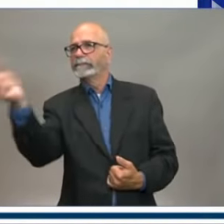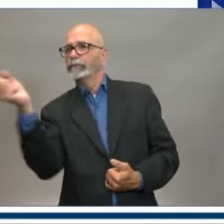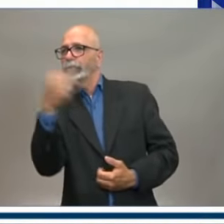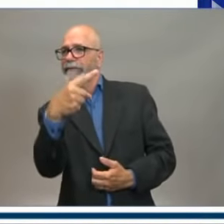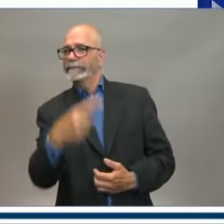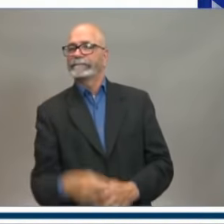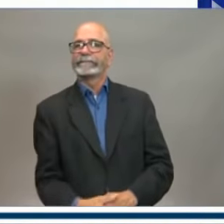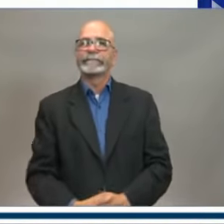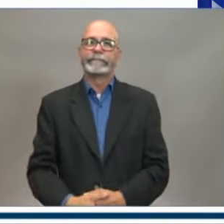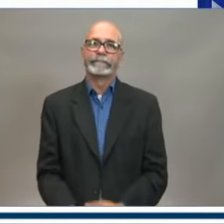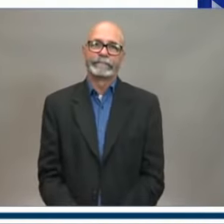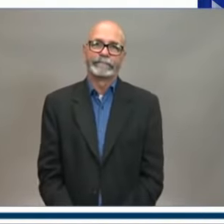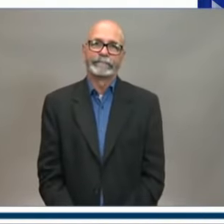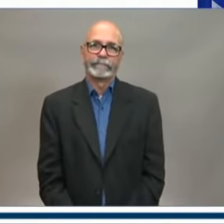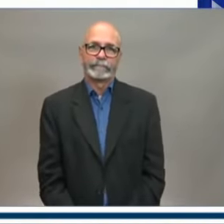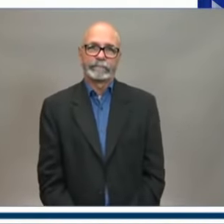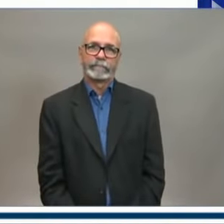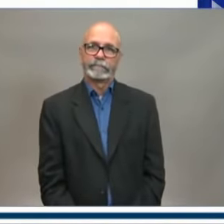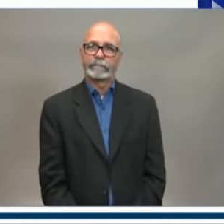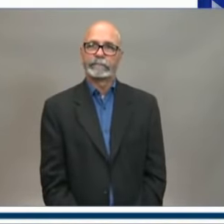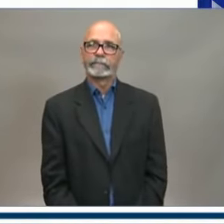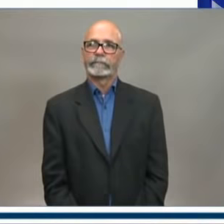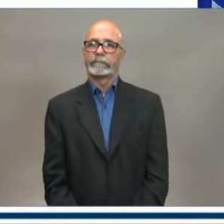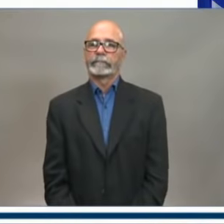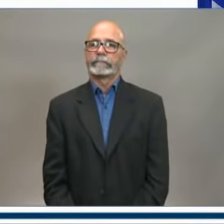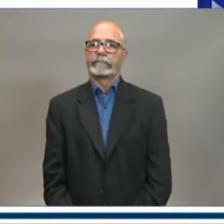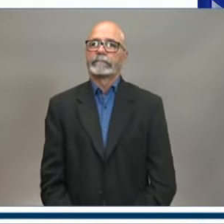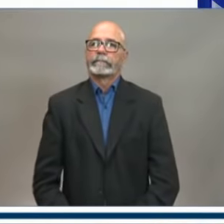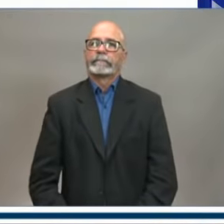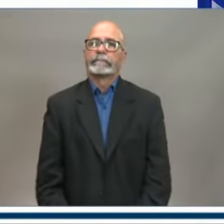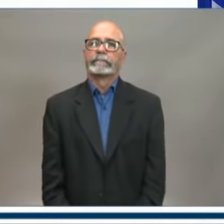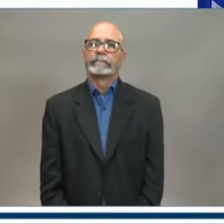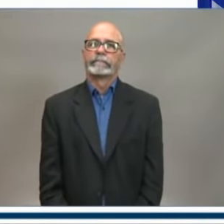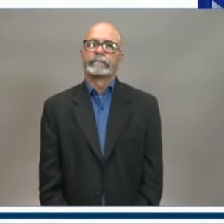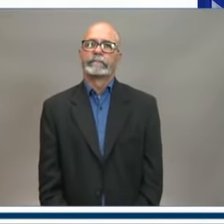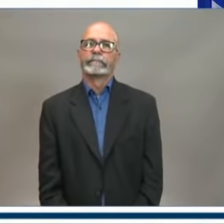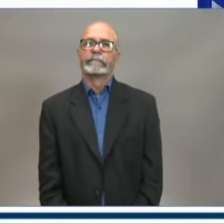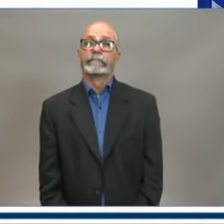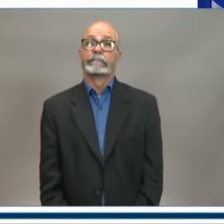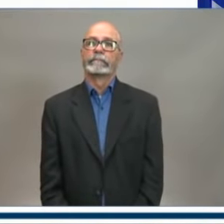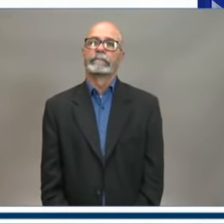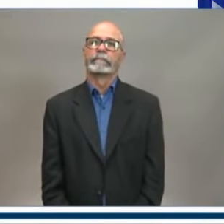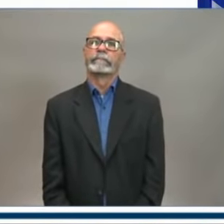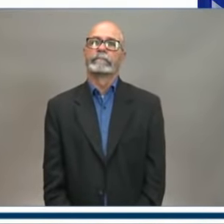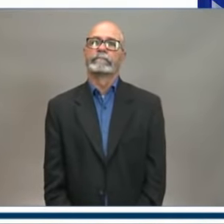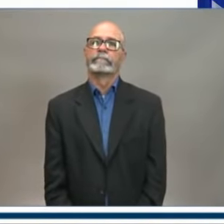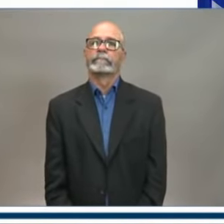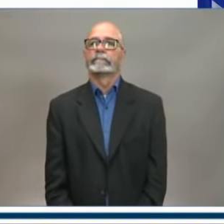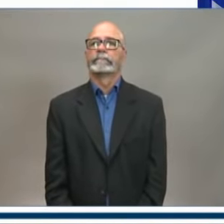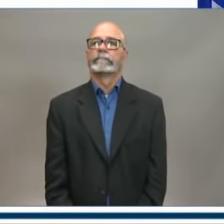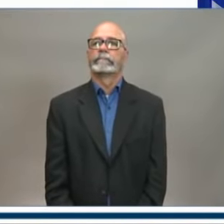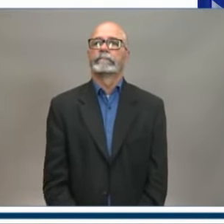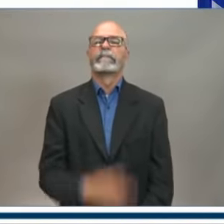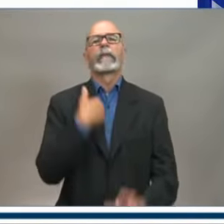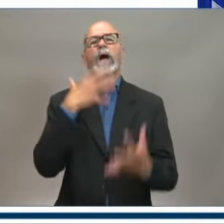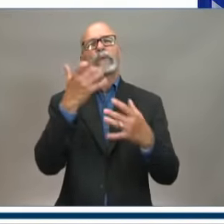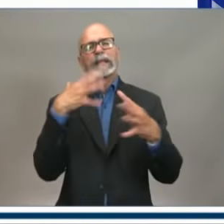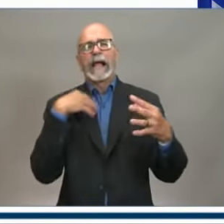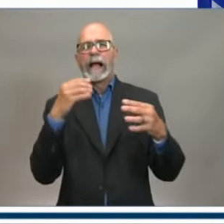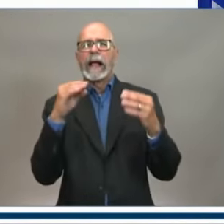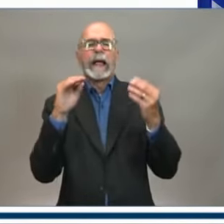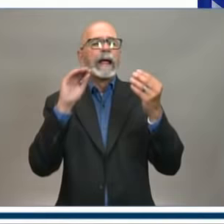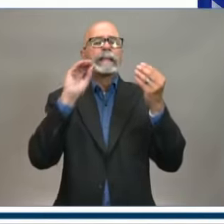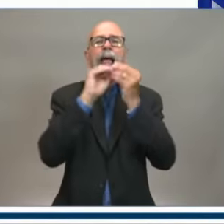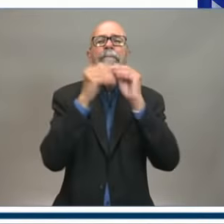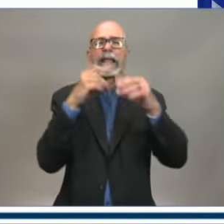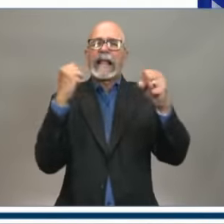Thank you. My colleagues at Saltwire have been crunching some numbers and looking at the overall curve of Nova Scotia compared to Newfoundland